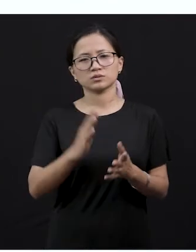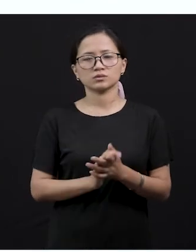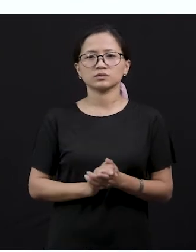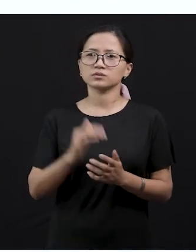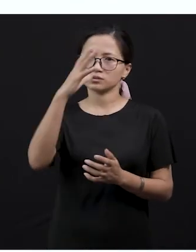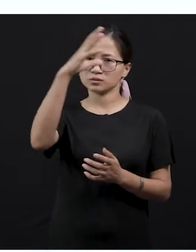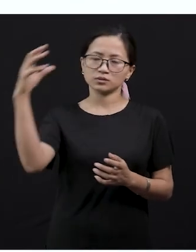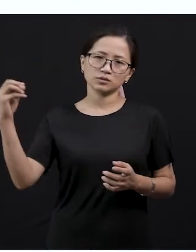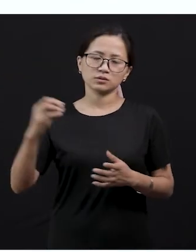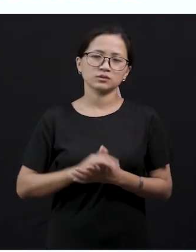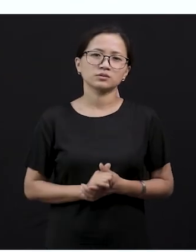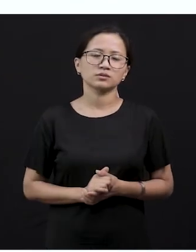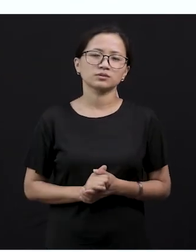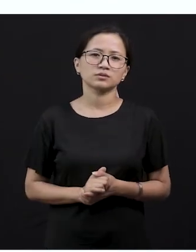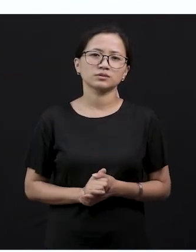in the evening, right?